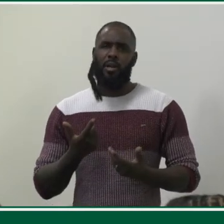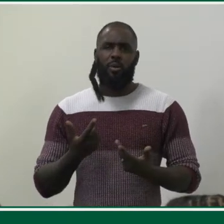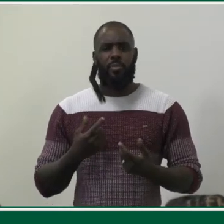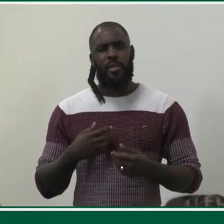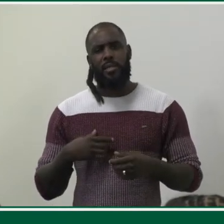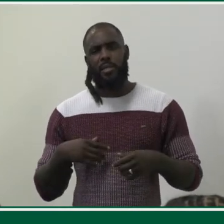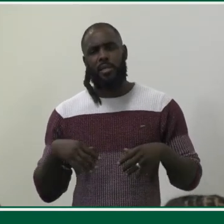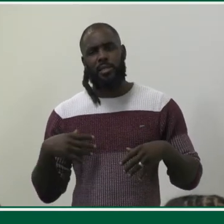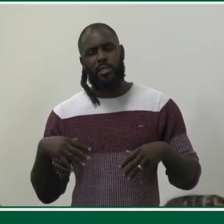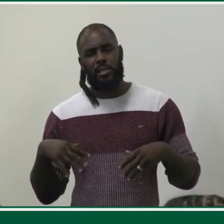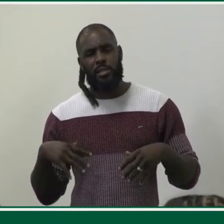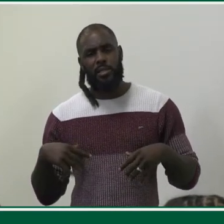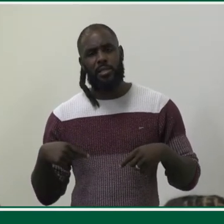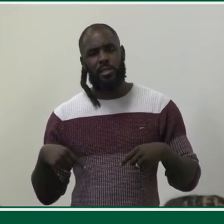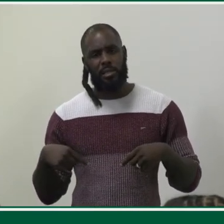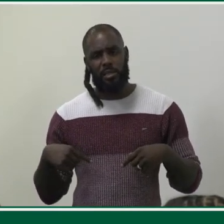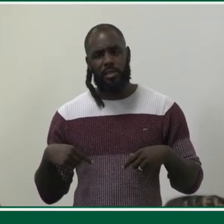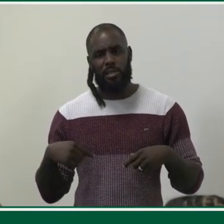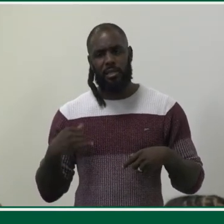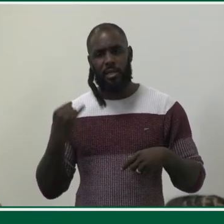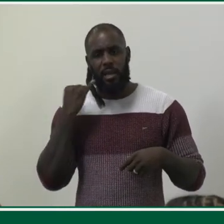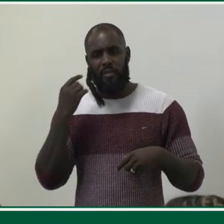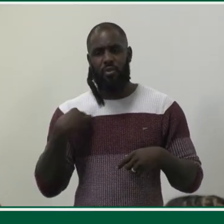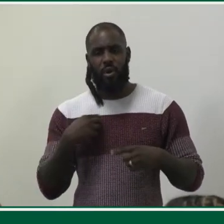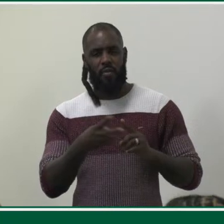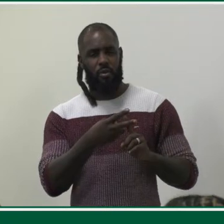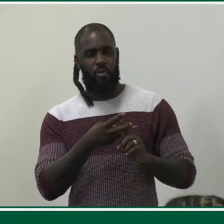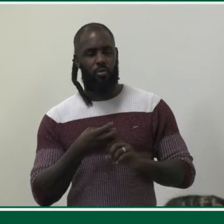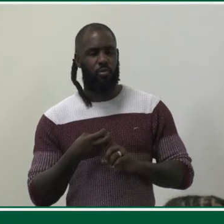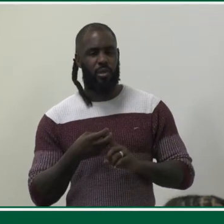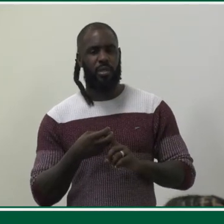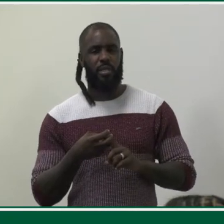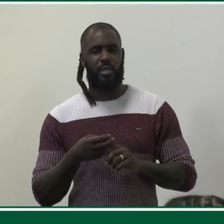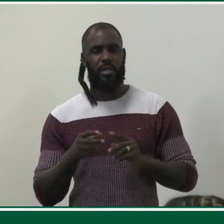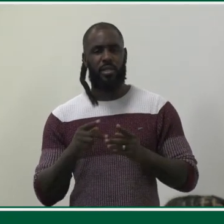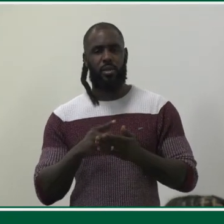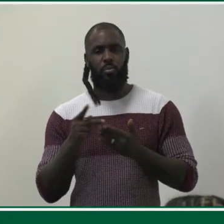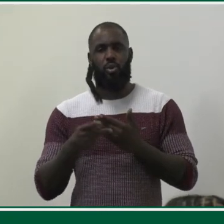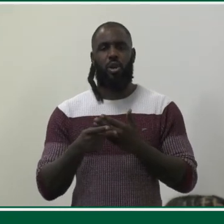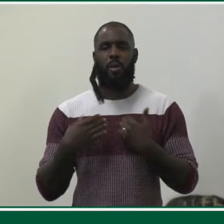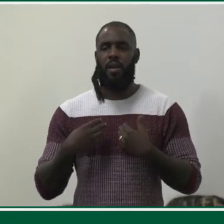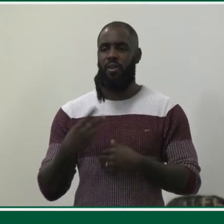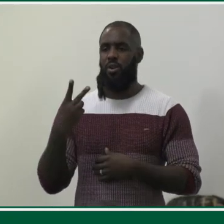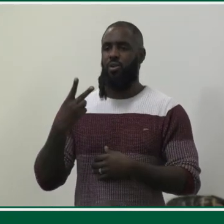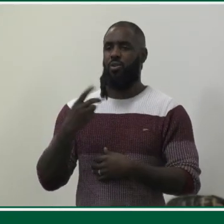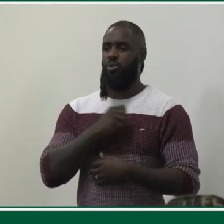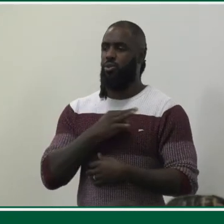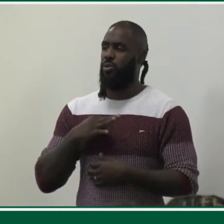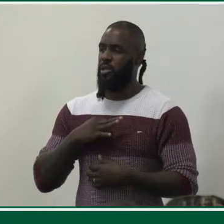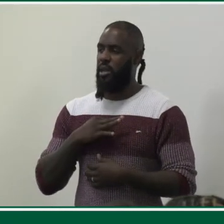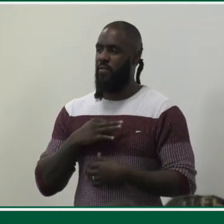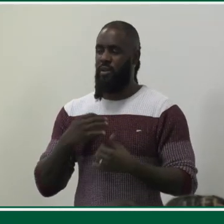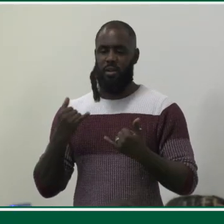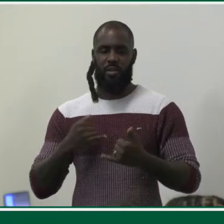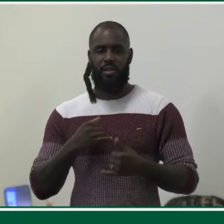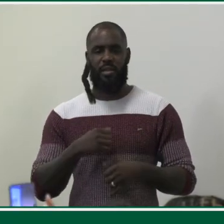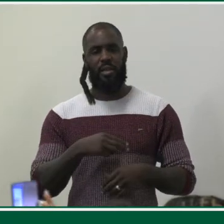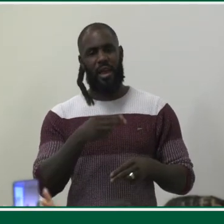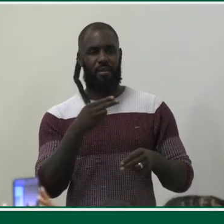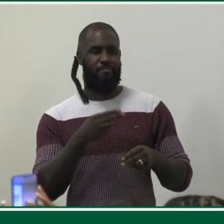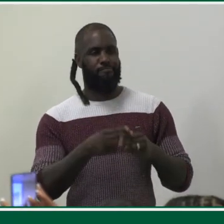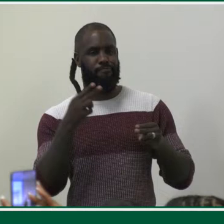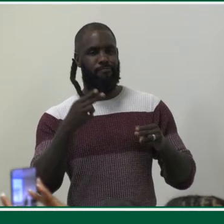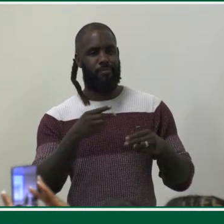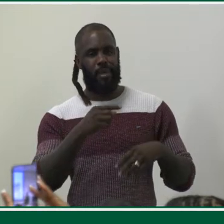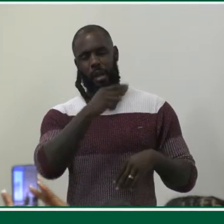what you'll see is someone takes a retention program with two staff, and they're going to rename it into a Black Honors College because they think